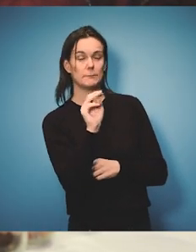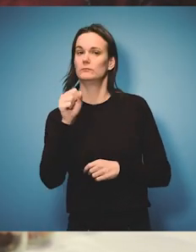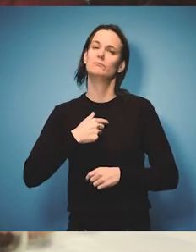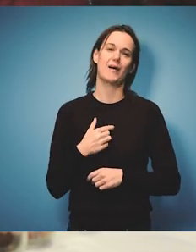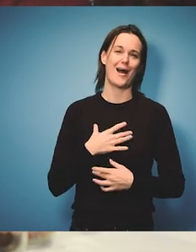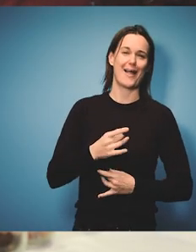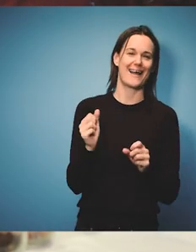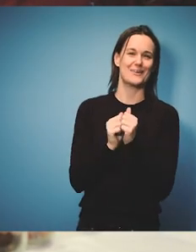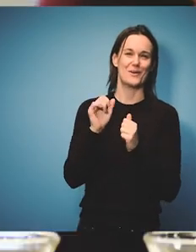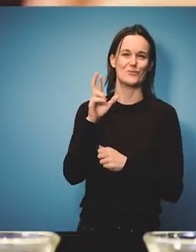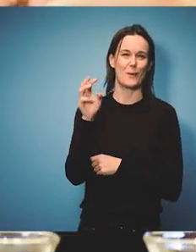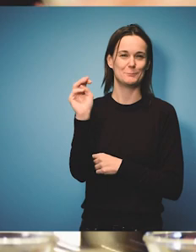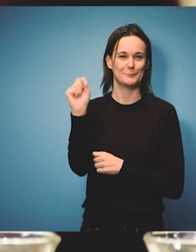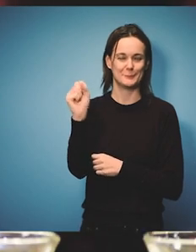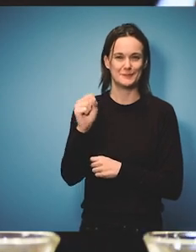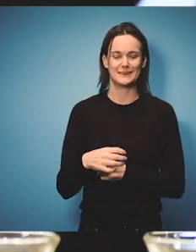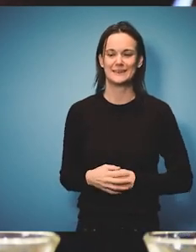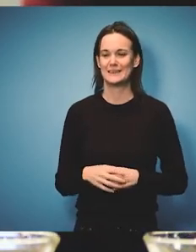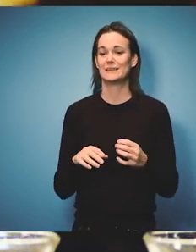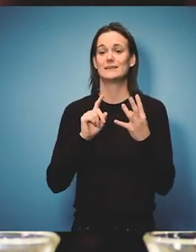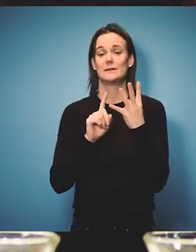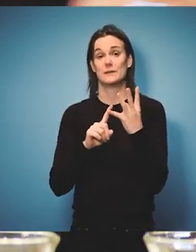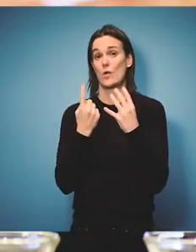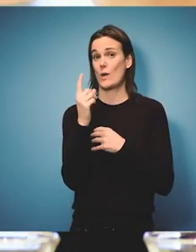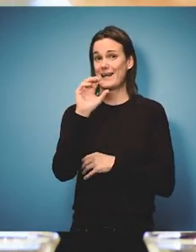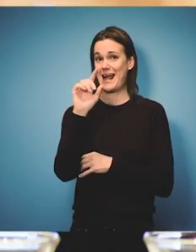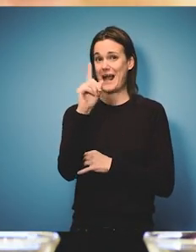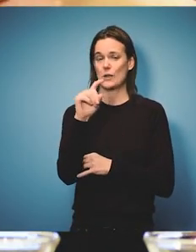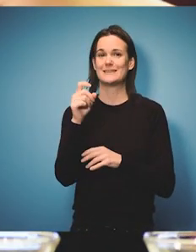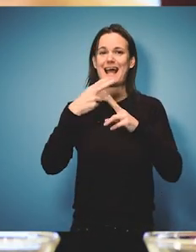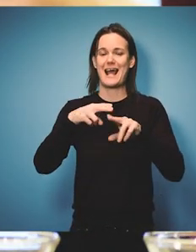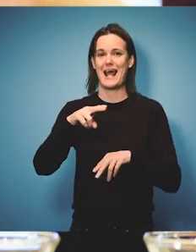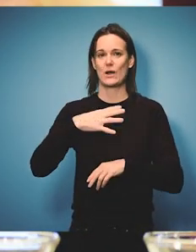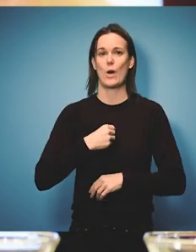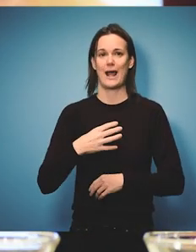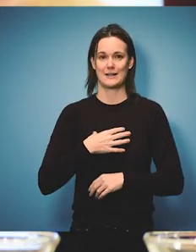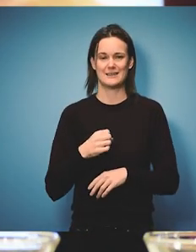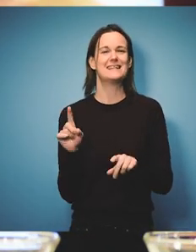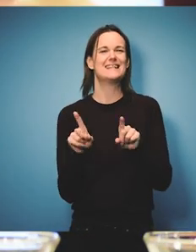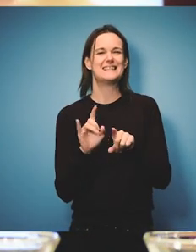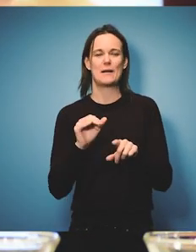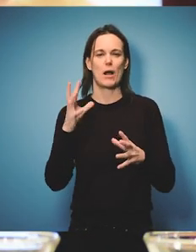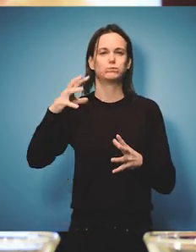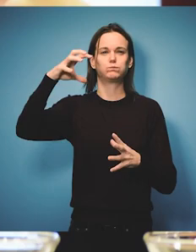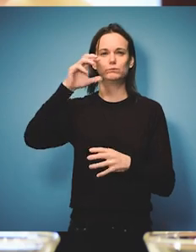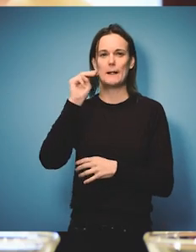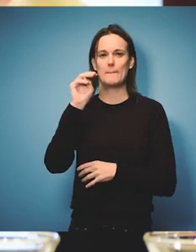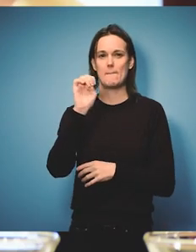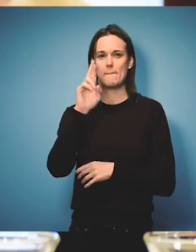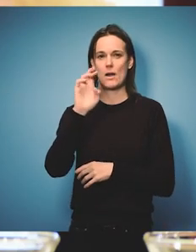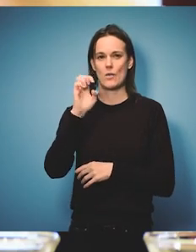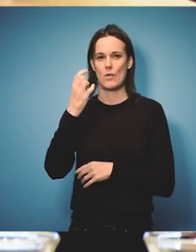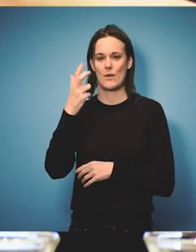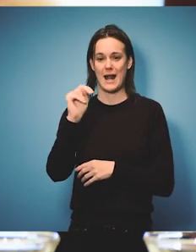rum. I would love it with rum. Perfect. And then we're going to finish it with 1 ounce of egg whites to give it that nice meringue texture through the cocktail.